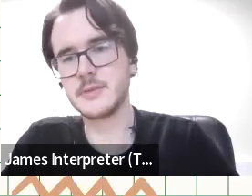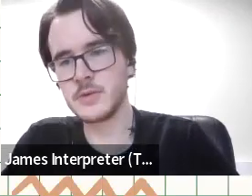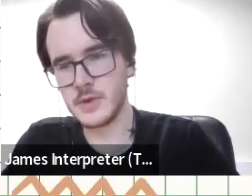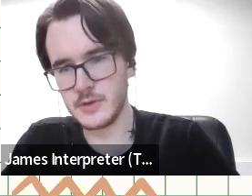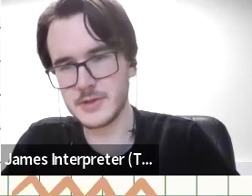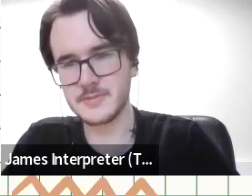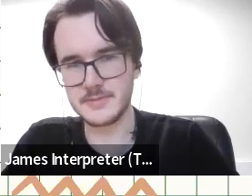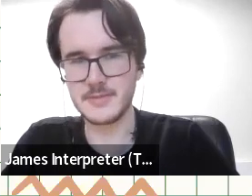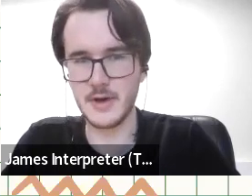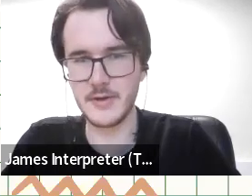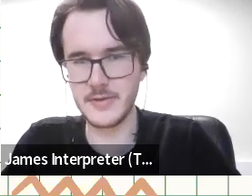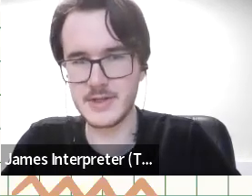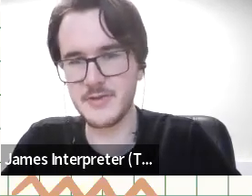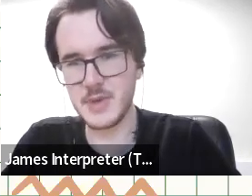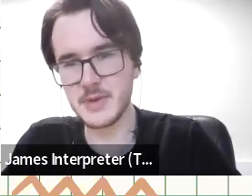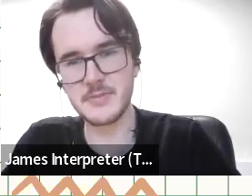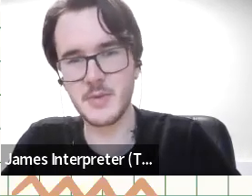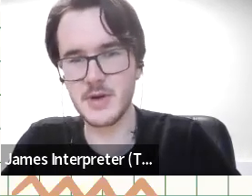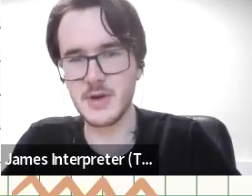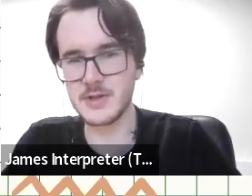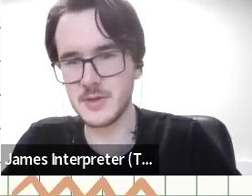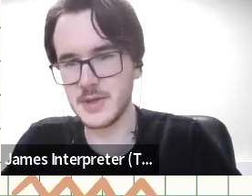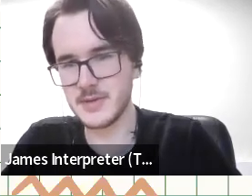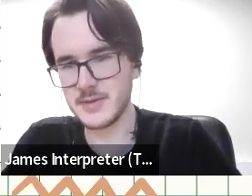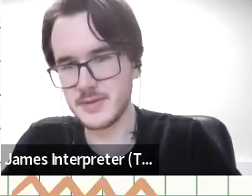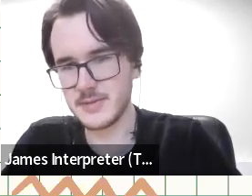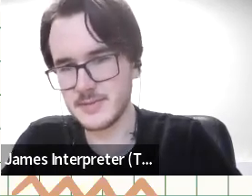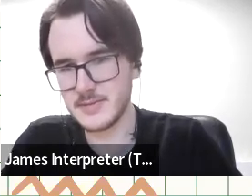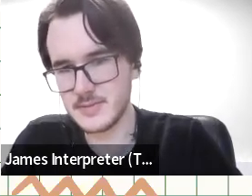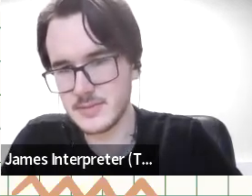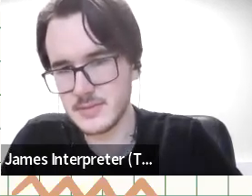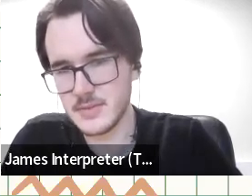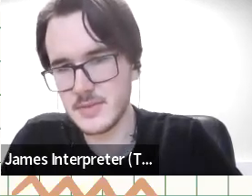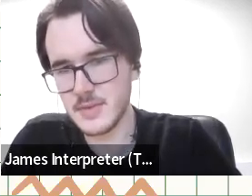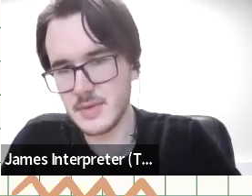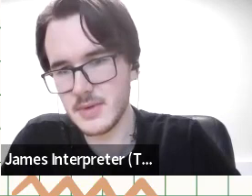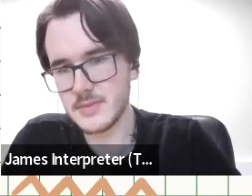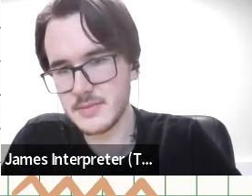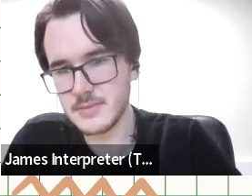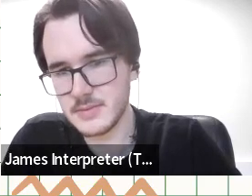So golden rules of deaf people, we're not stupid.